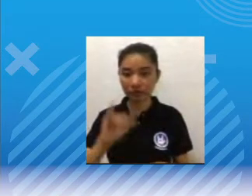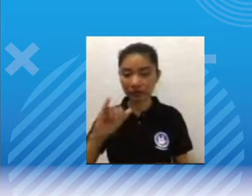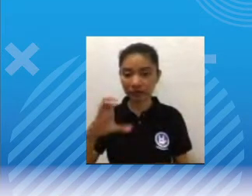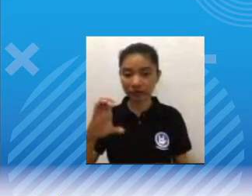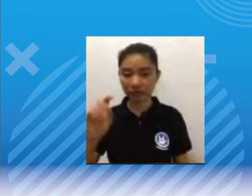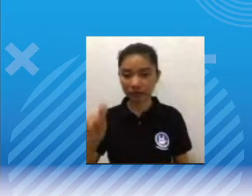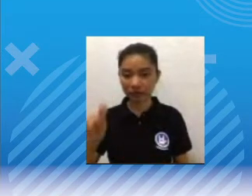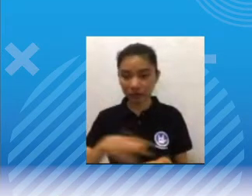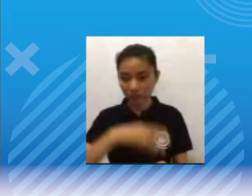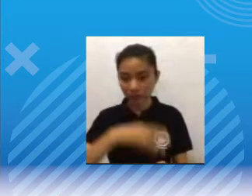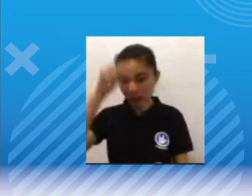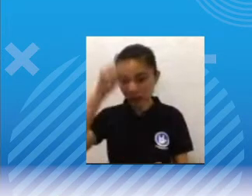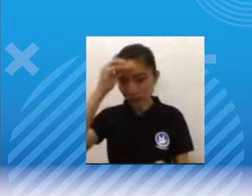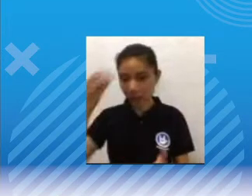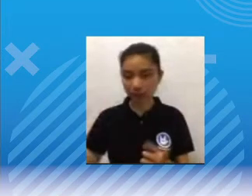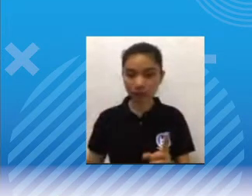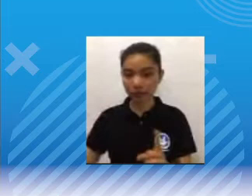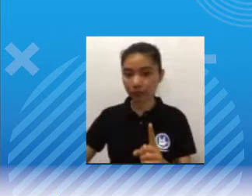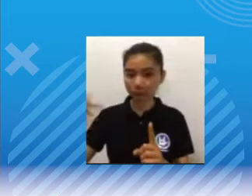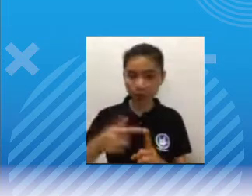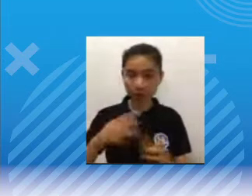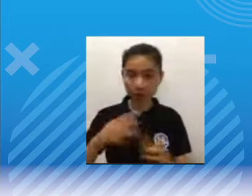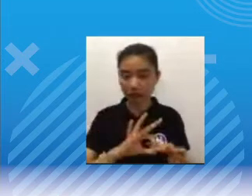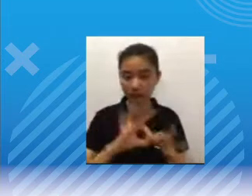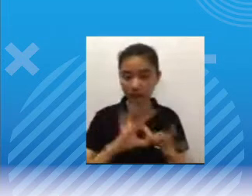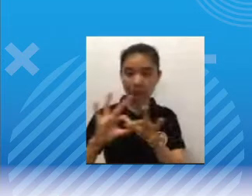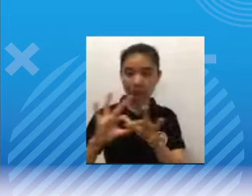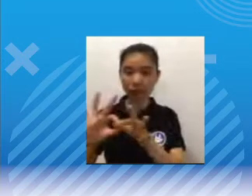with parents, guardians, and the wider school community